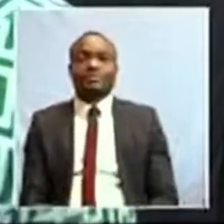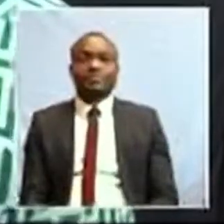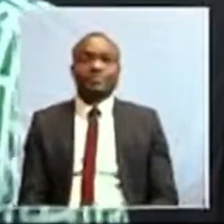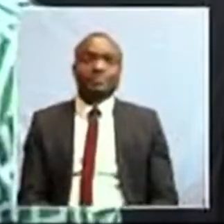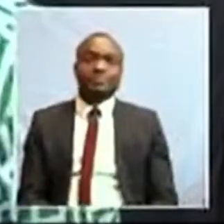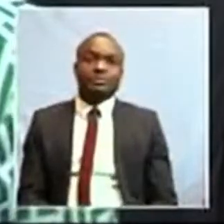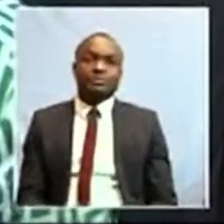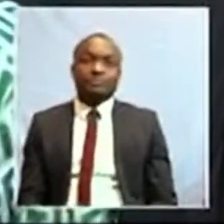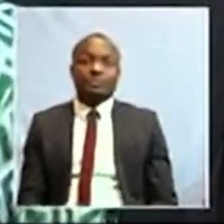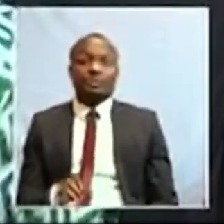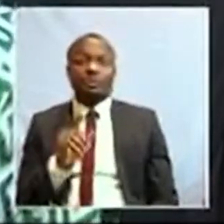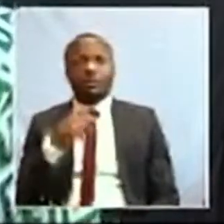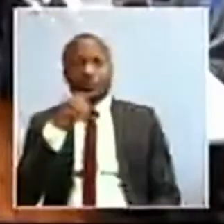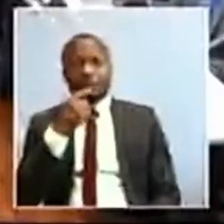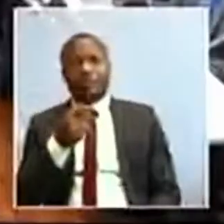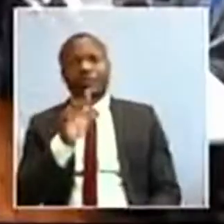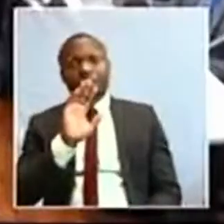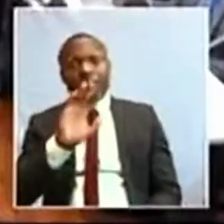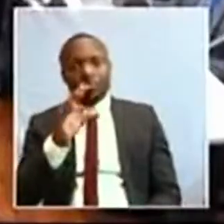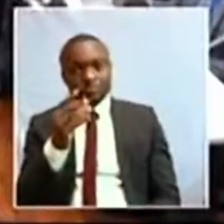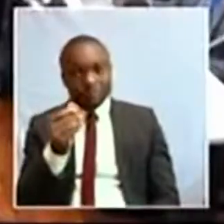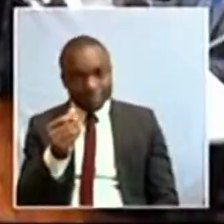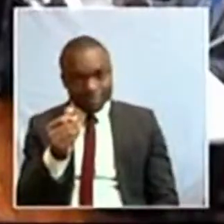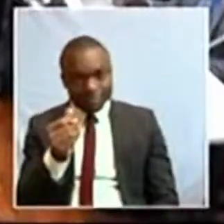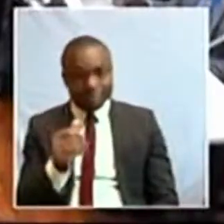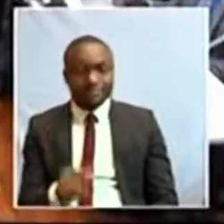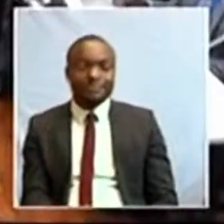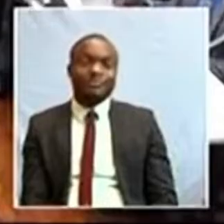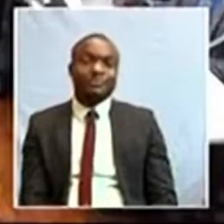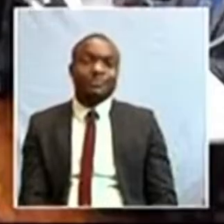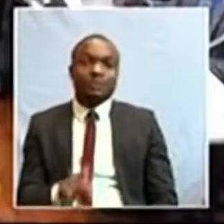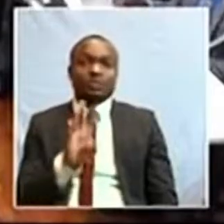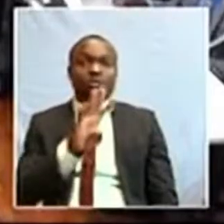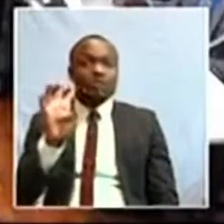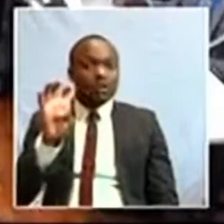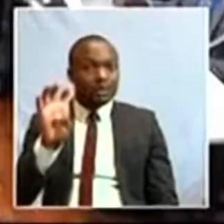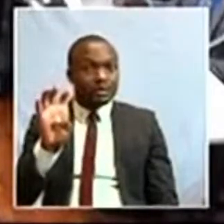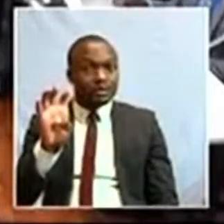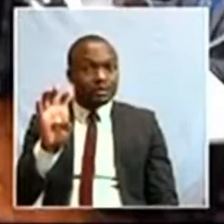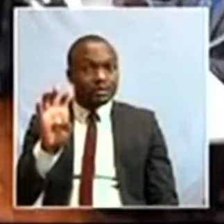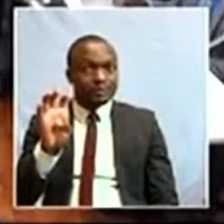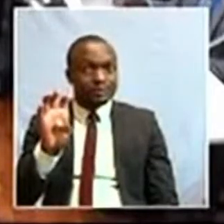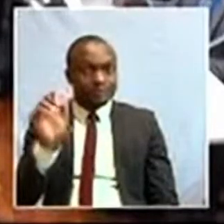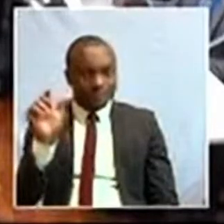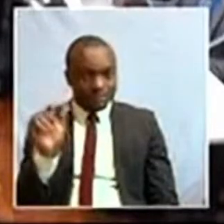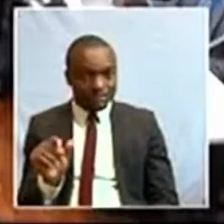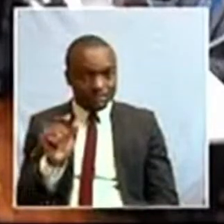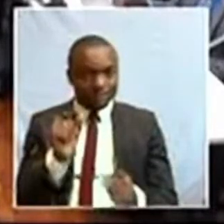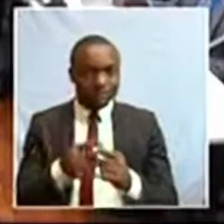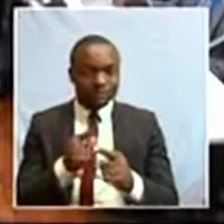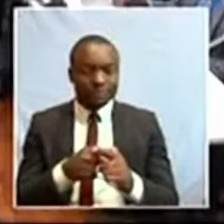And you were saying your income is 400 a month.